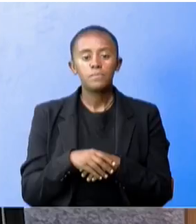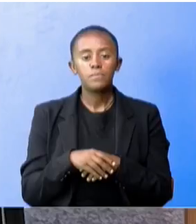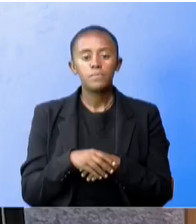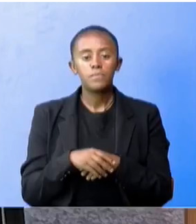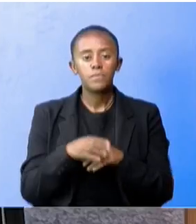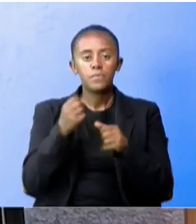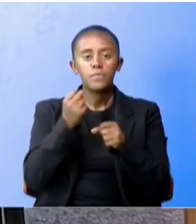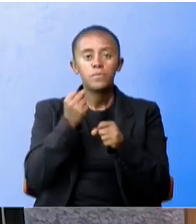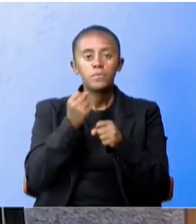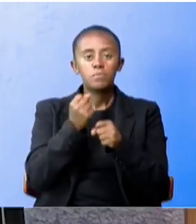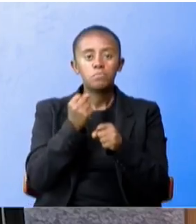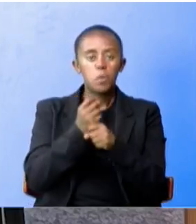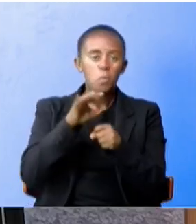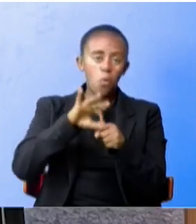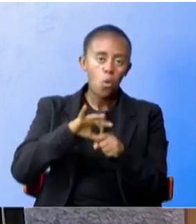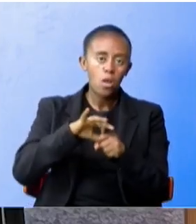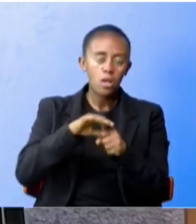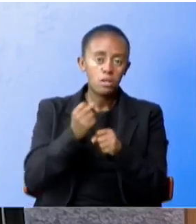employer,